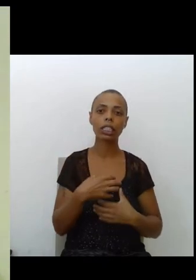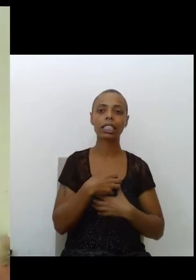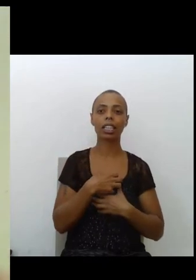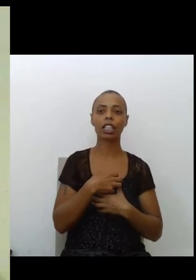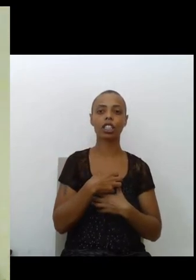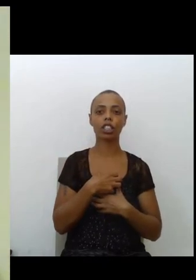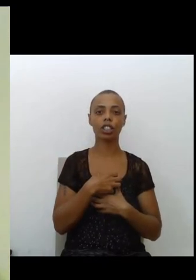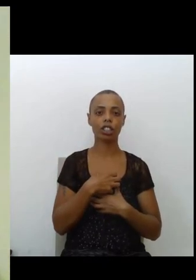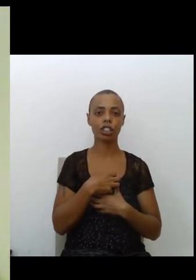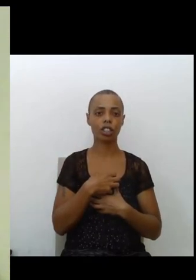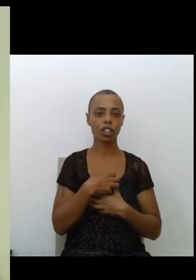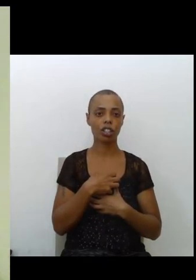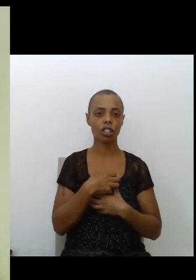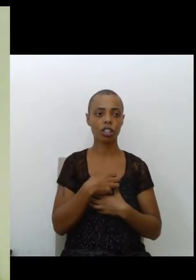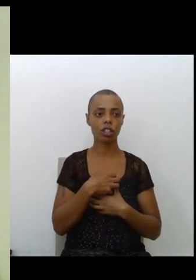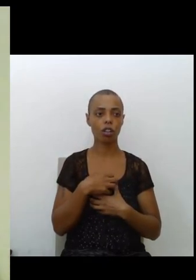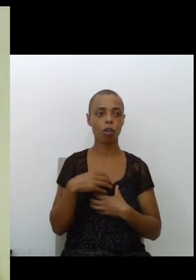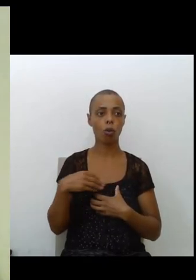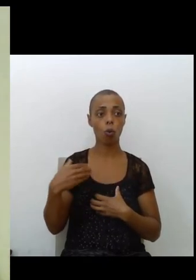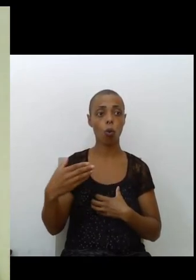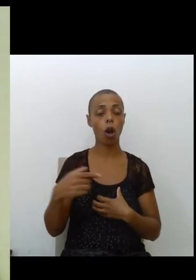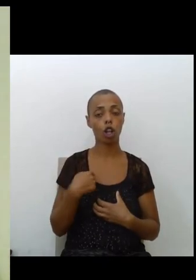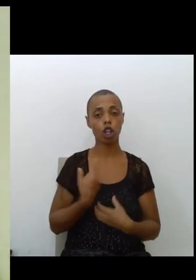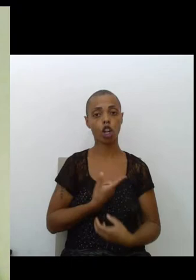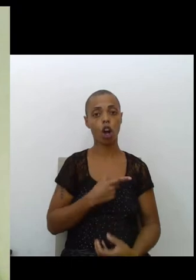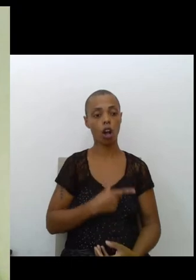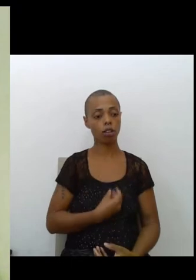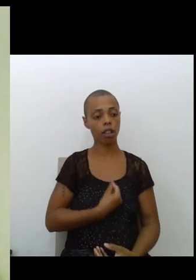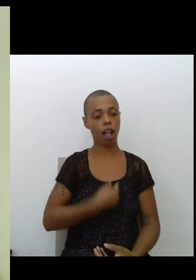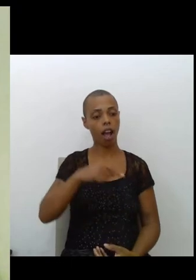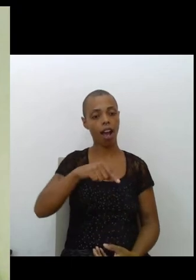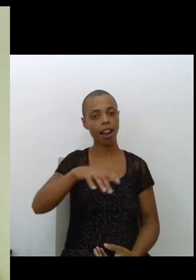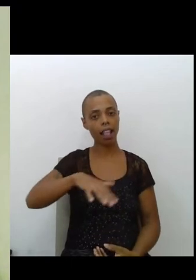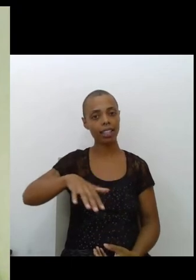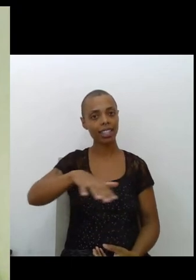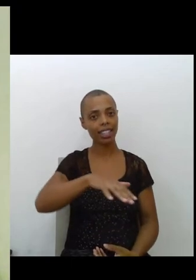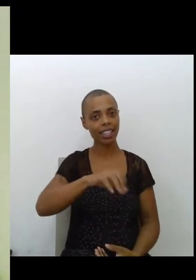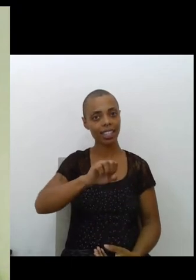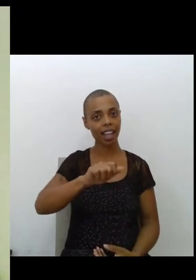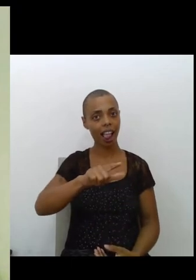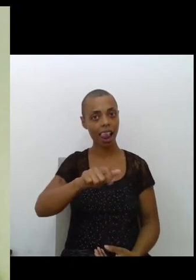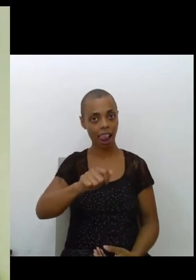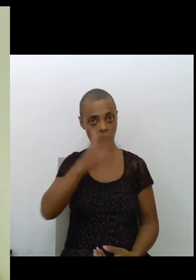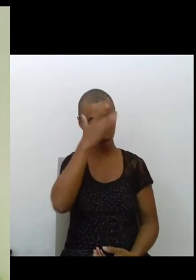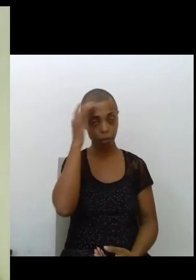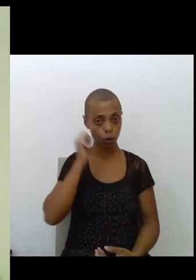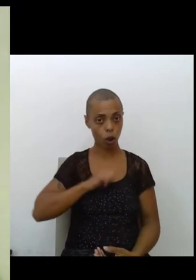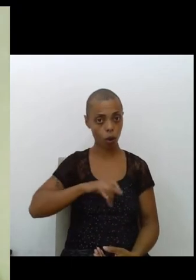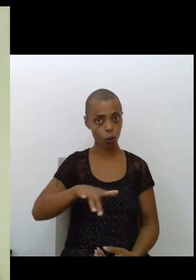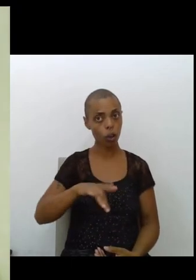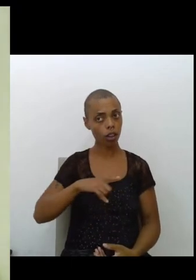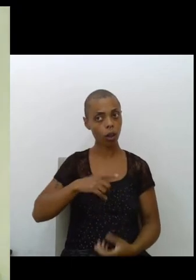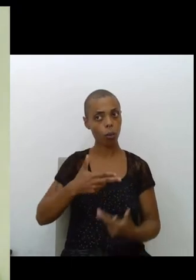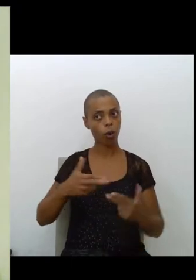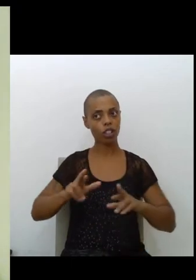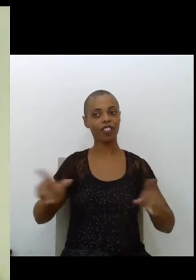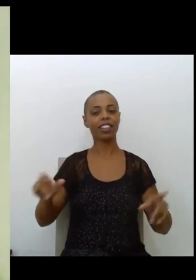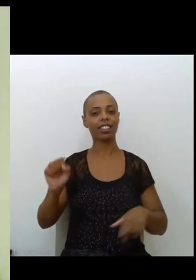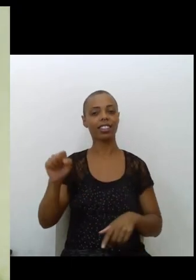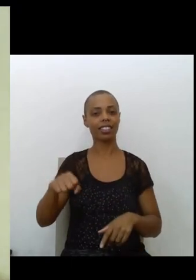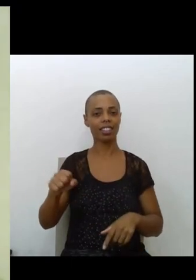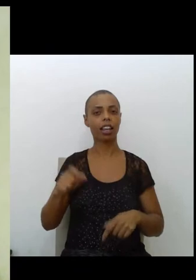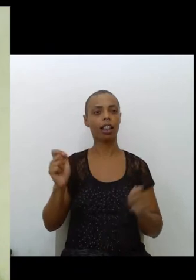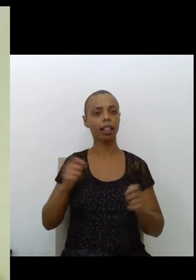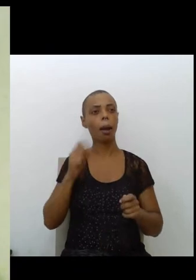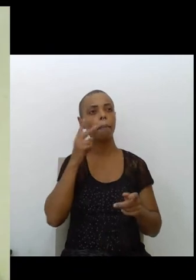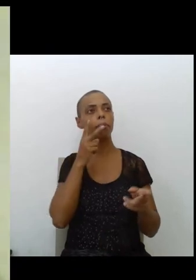living room of a of an of a queer people you can see it somehow there are signs of it uh